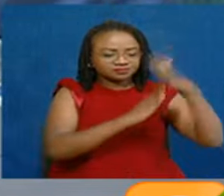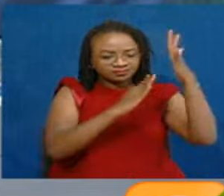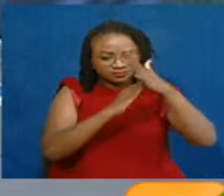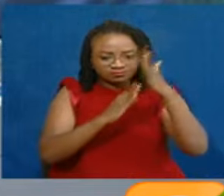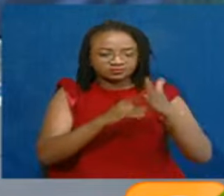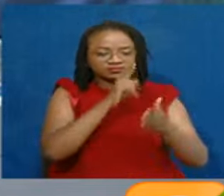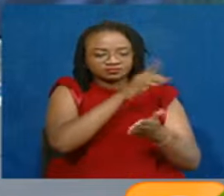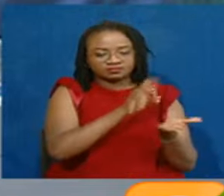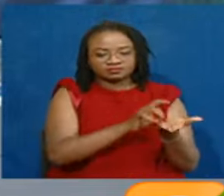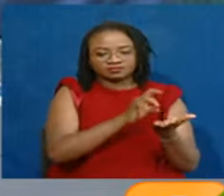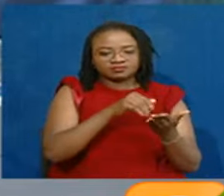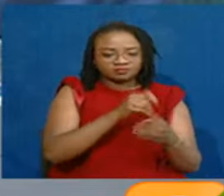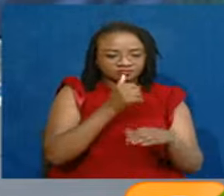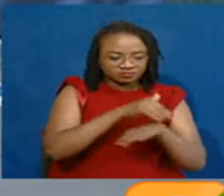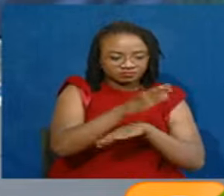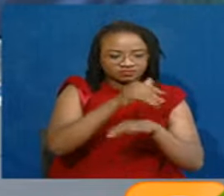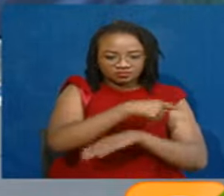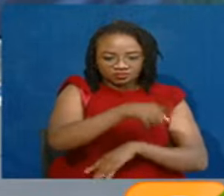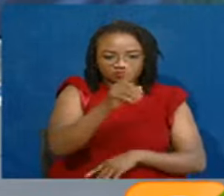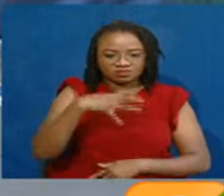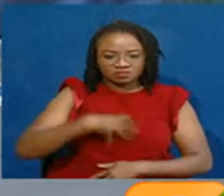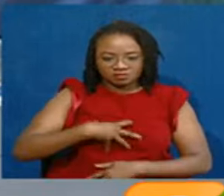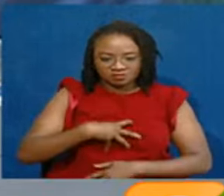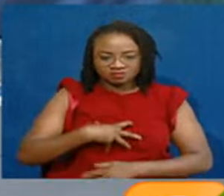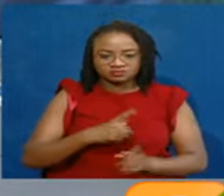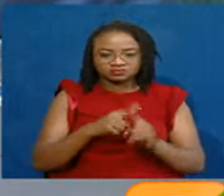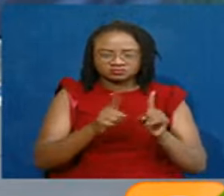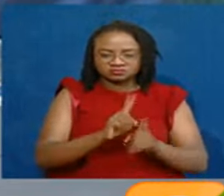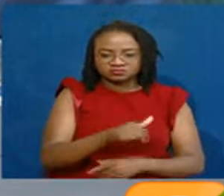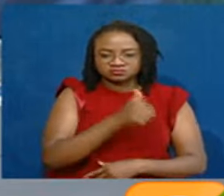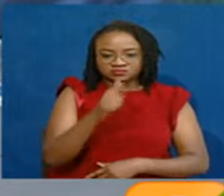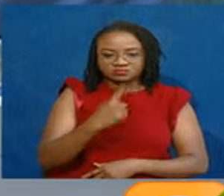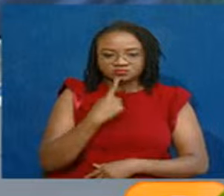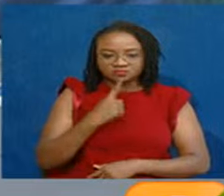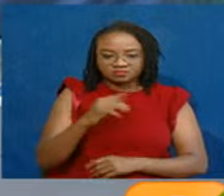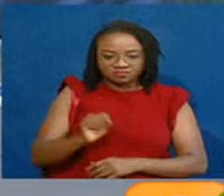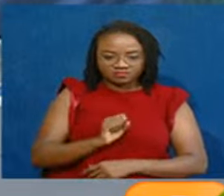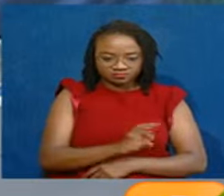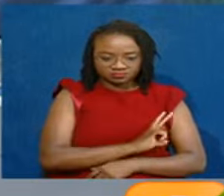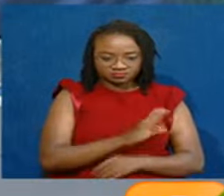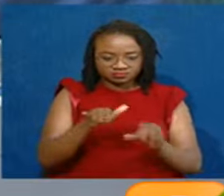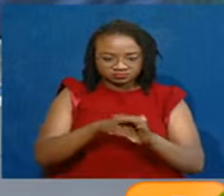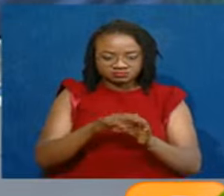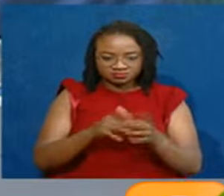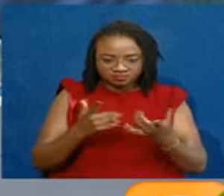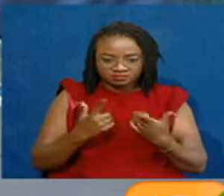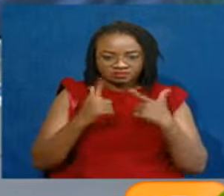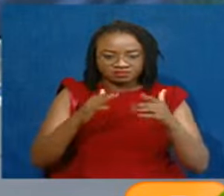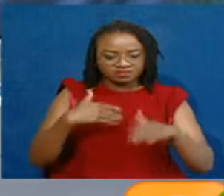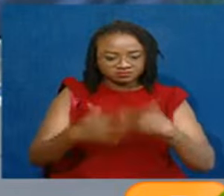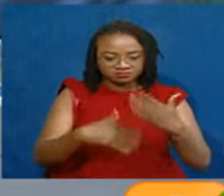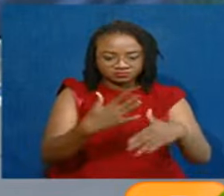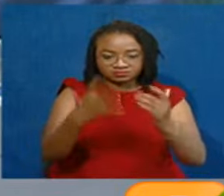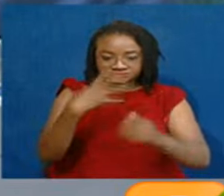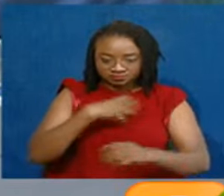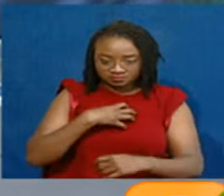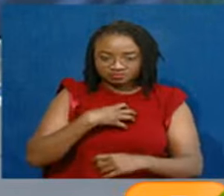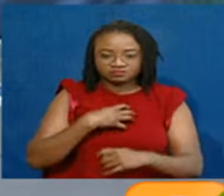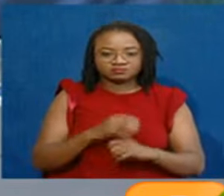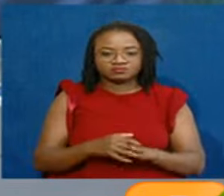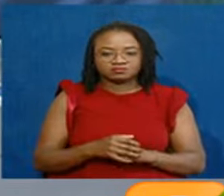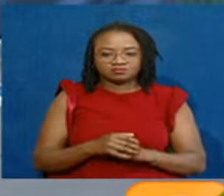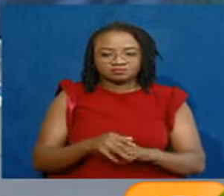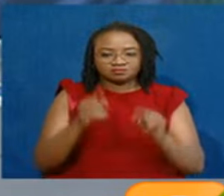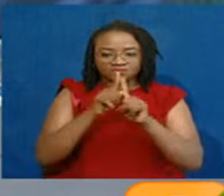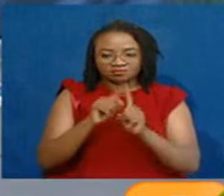leave. The over 100 staff members were asked to proceed on leave with immediate effect as the